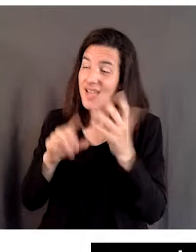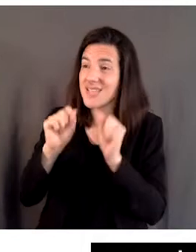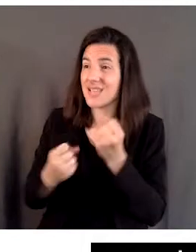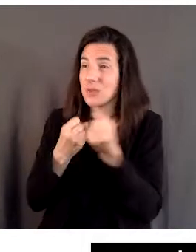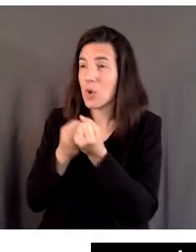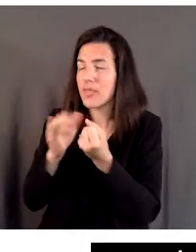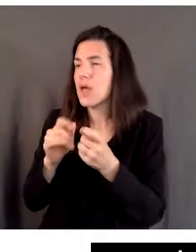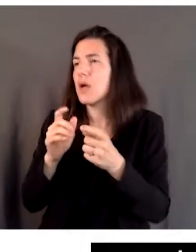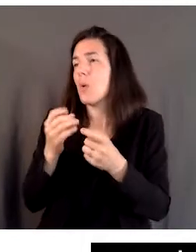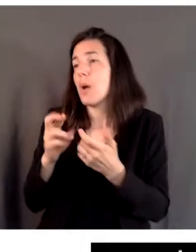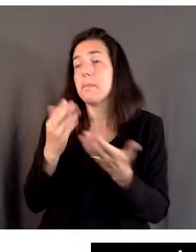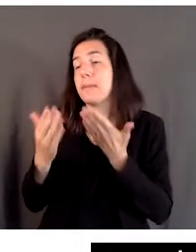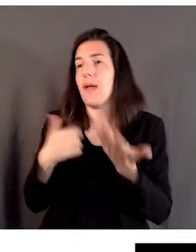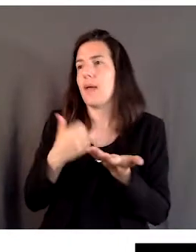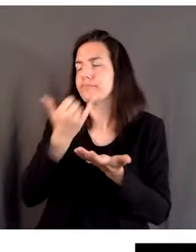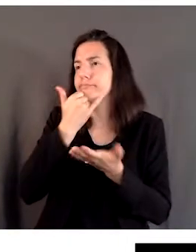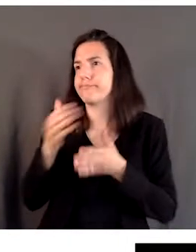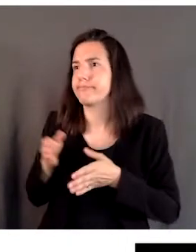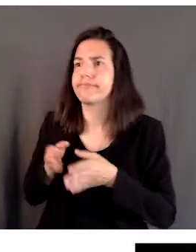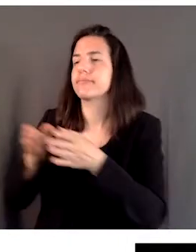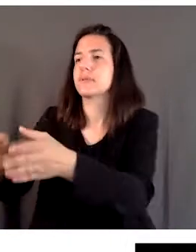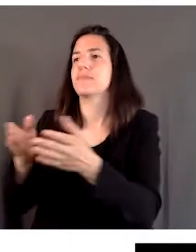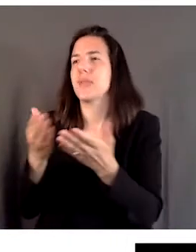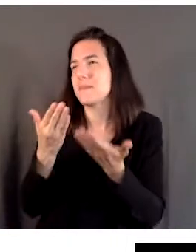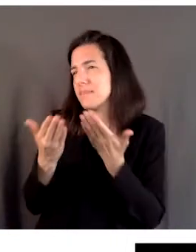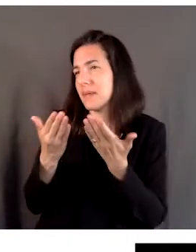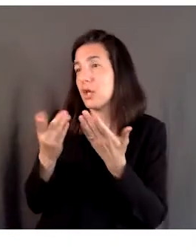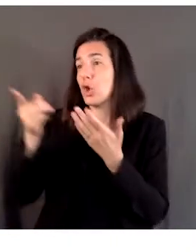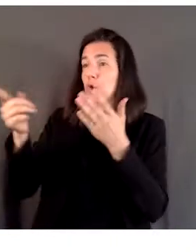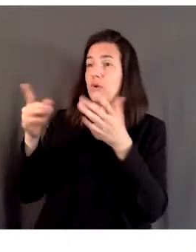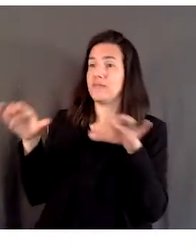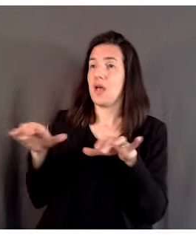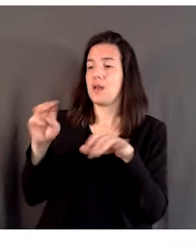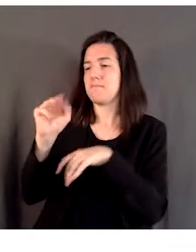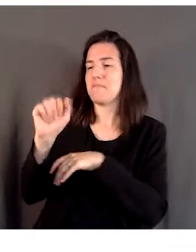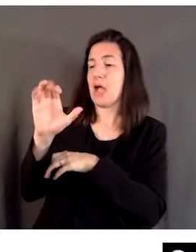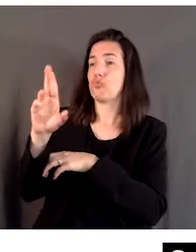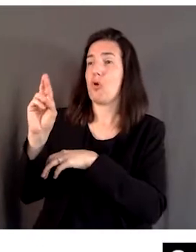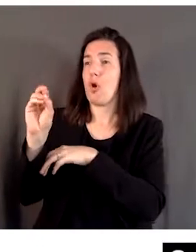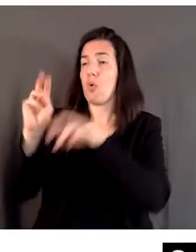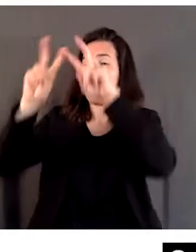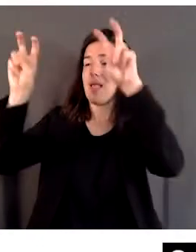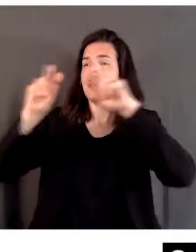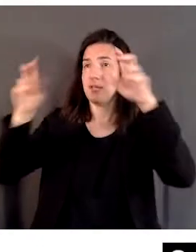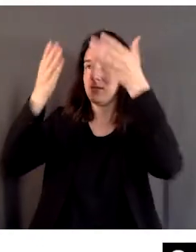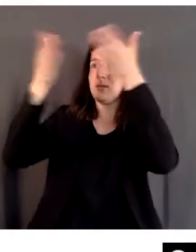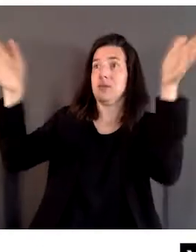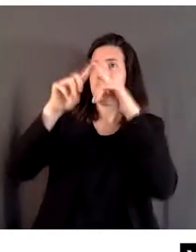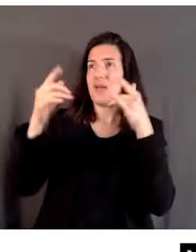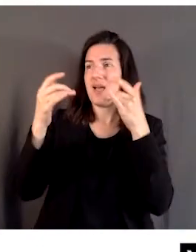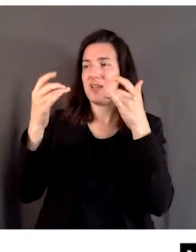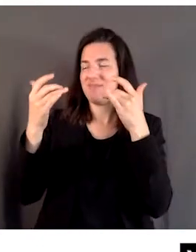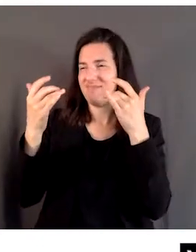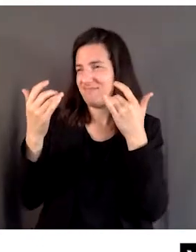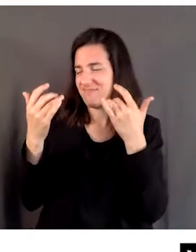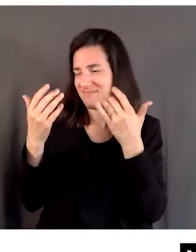are we going down the wrong road? Maybe I need you to go a little micro now that you've done the macro for me. Thank you. Sure. Yeah, I'm just writing down a couple of things. Yeah,